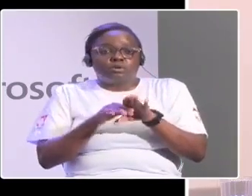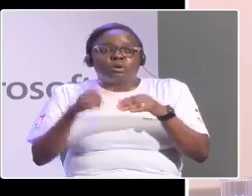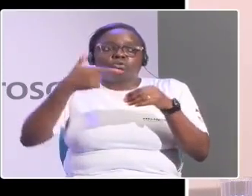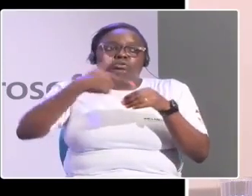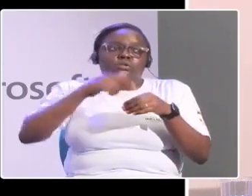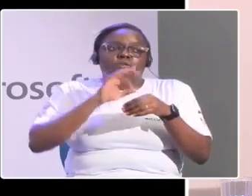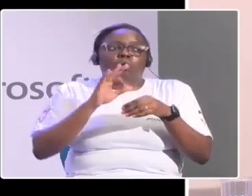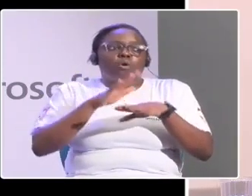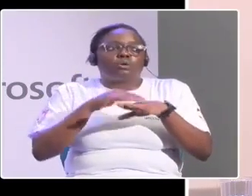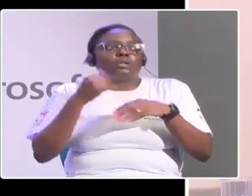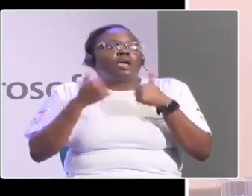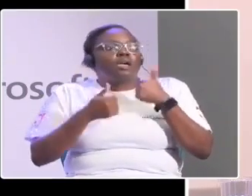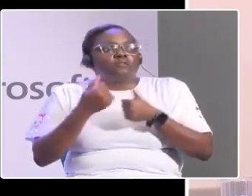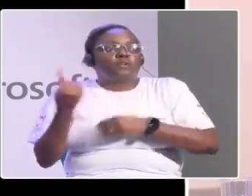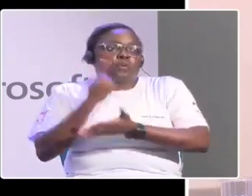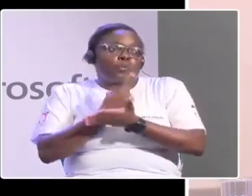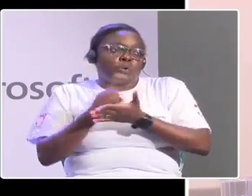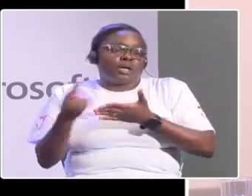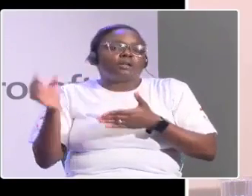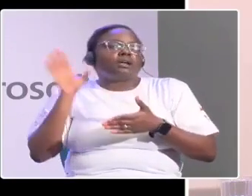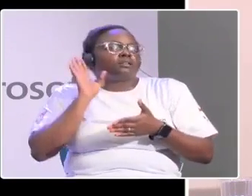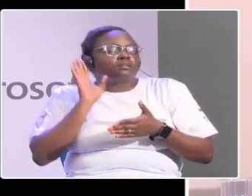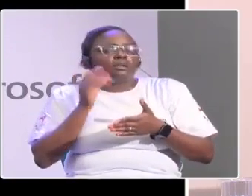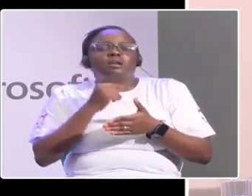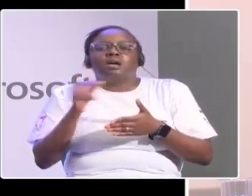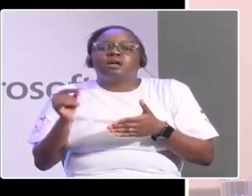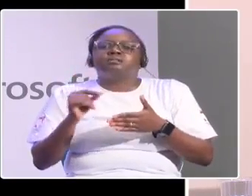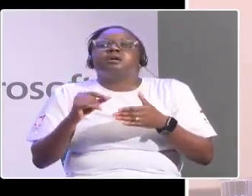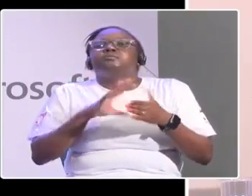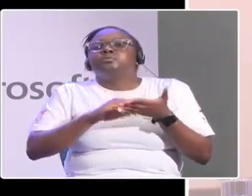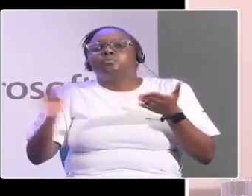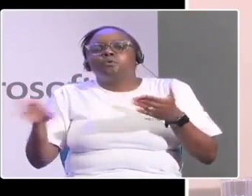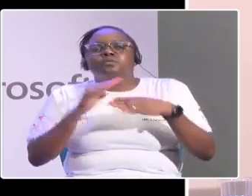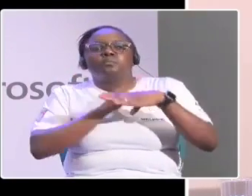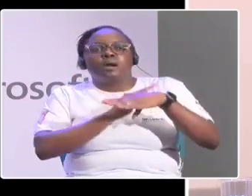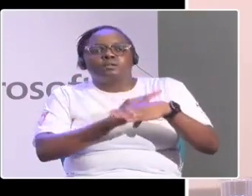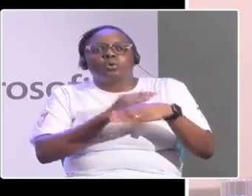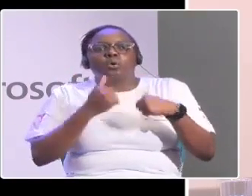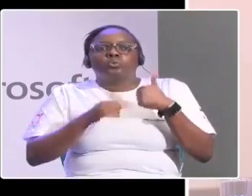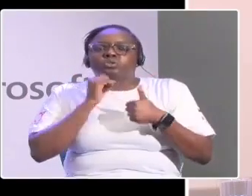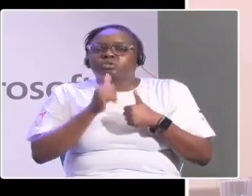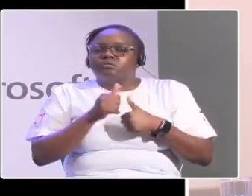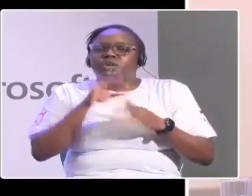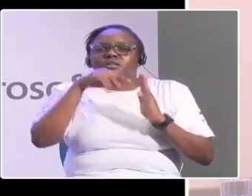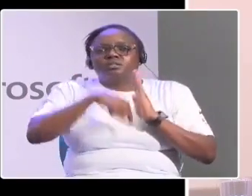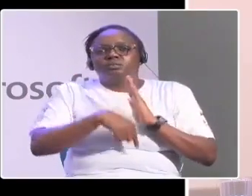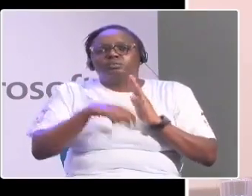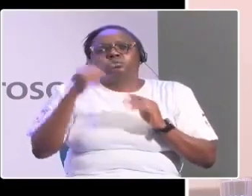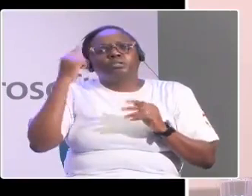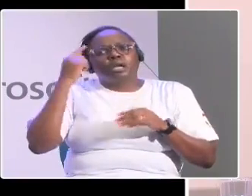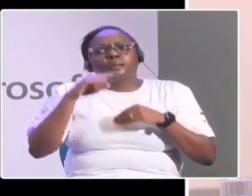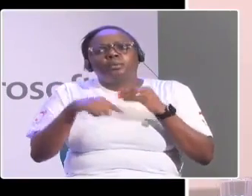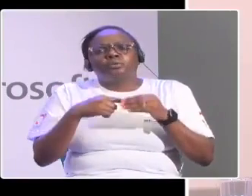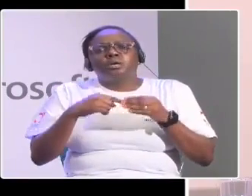joins the calls every week, and he listens, and he tries to unblock barriers, which is just so profound to us to think about. Somebody